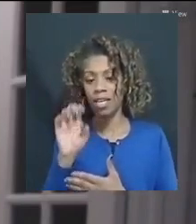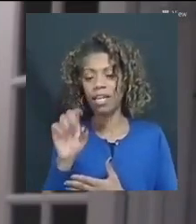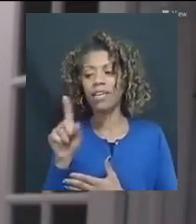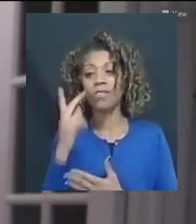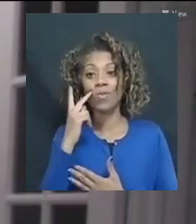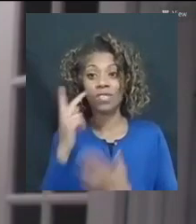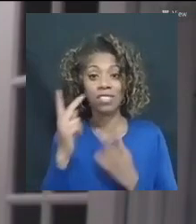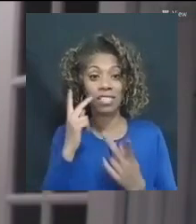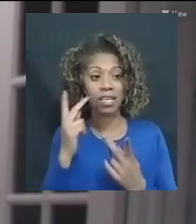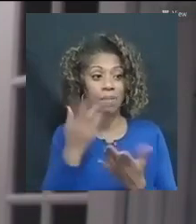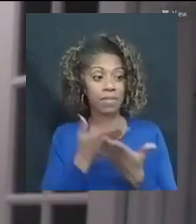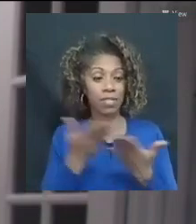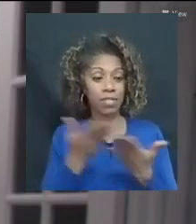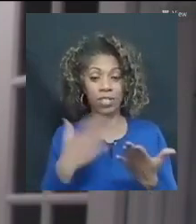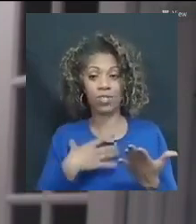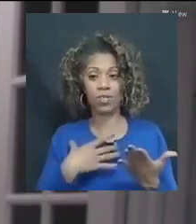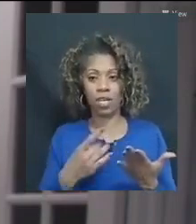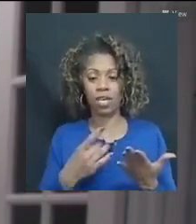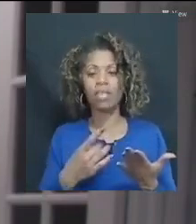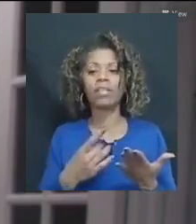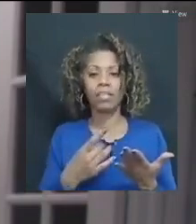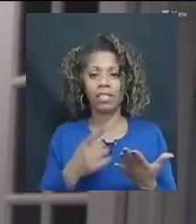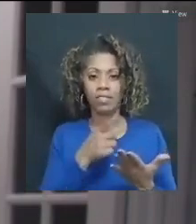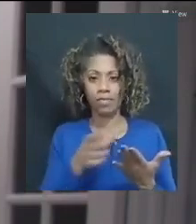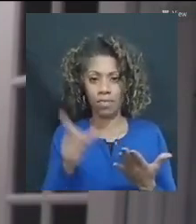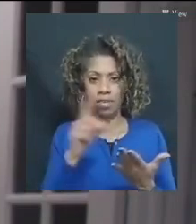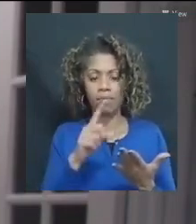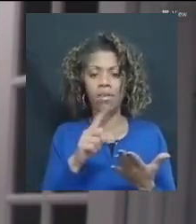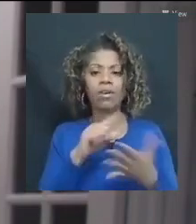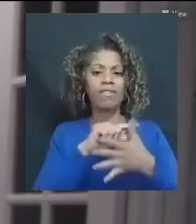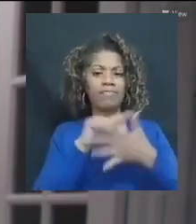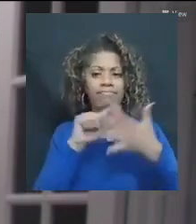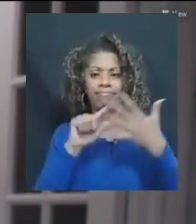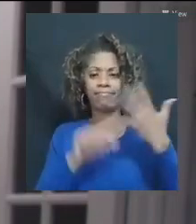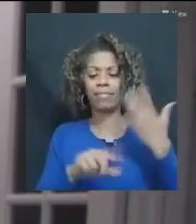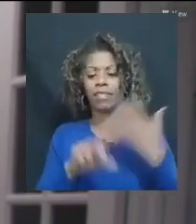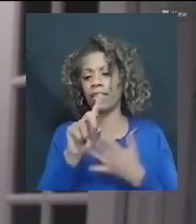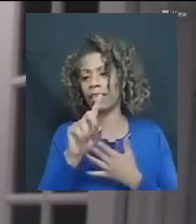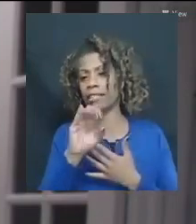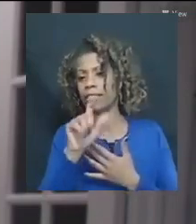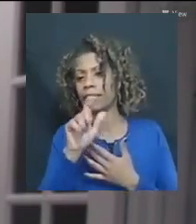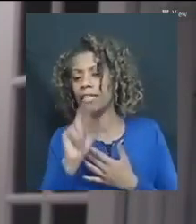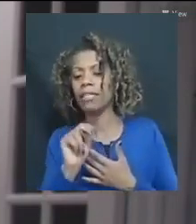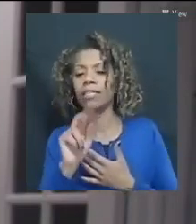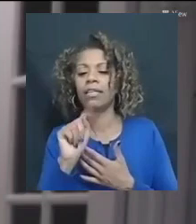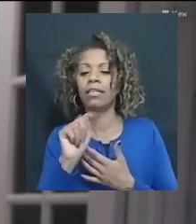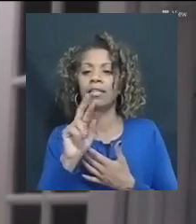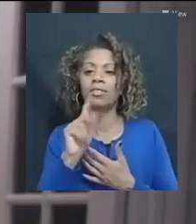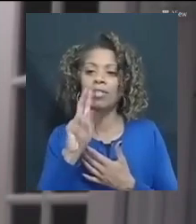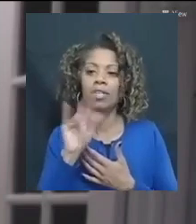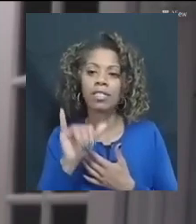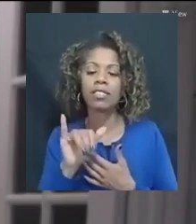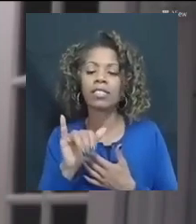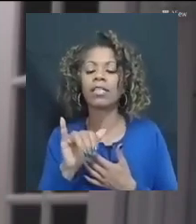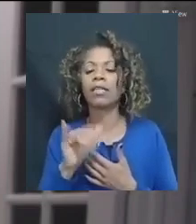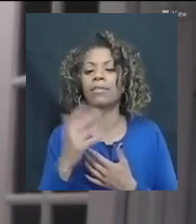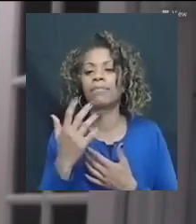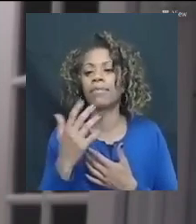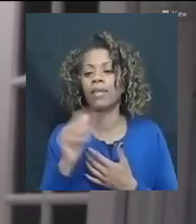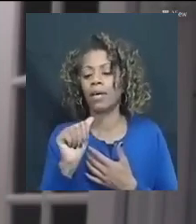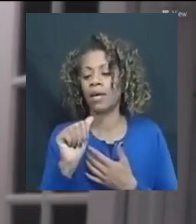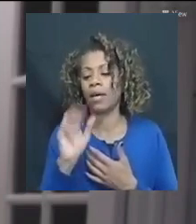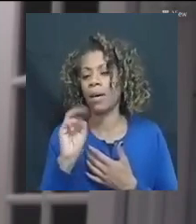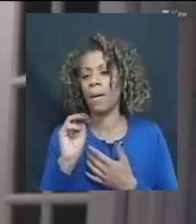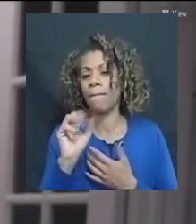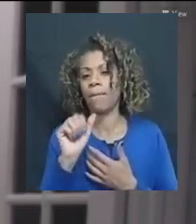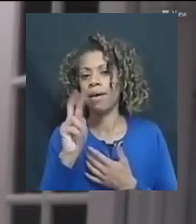Sarah Ferris, Kareem Alston, Amrit Dillon, Imani, and Tracy Mitchell have been doing an absolutely extraordinary job bringing this to you, as